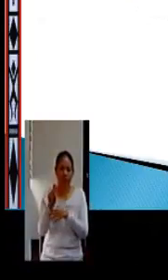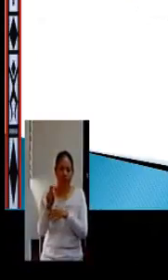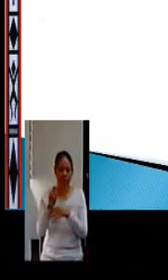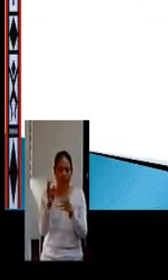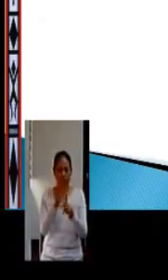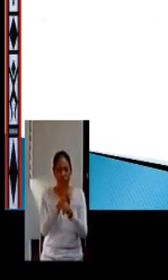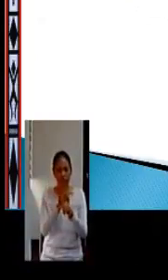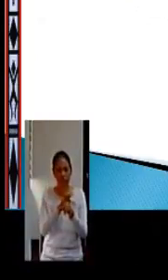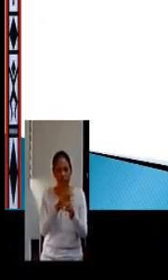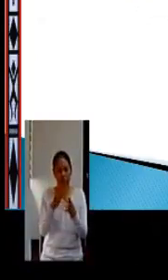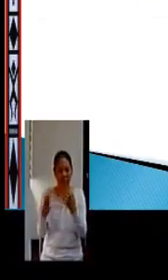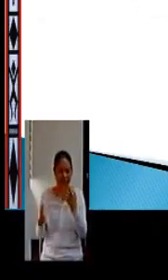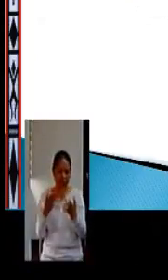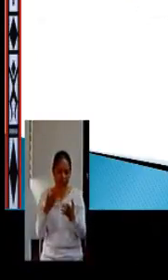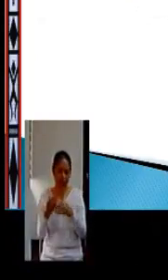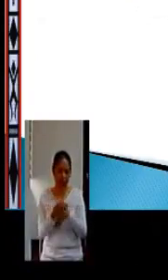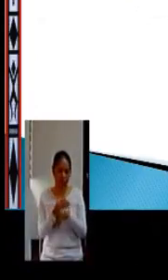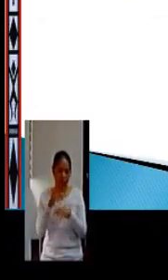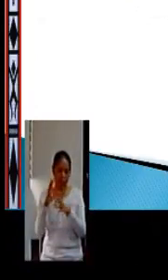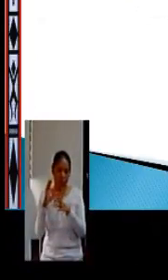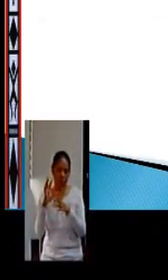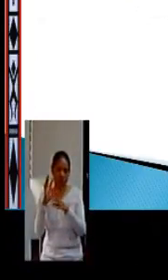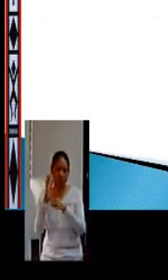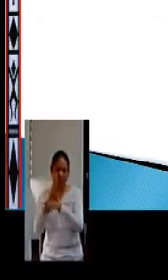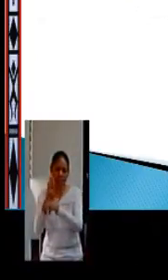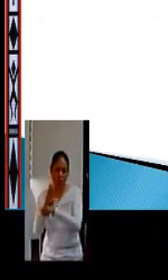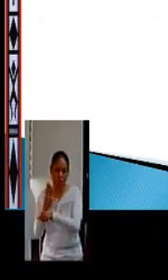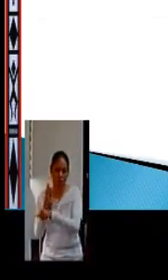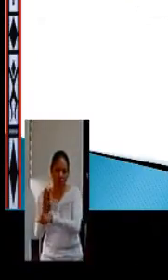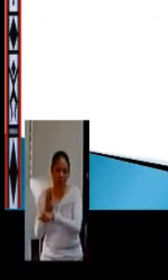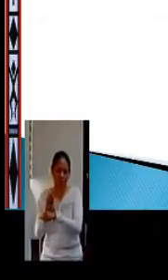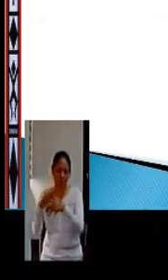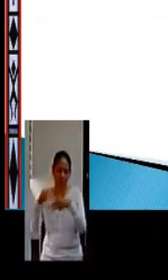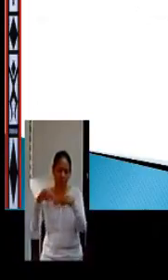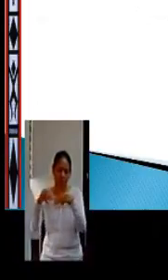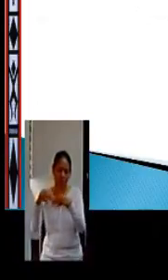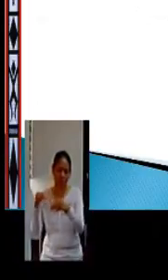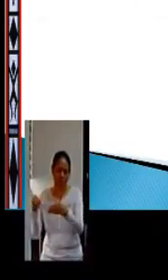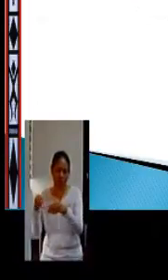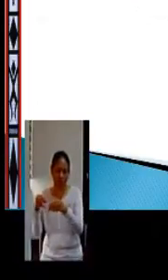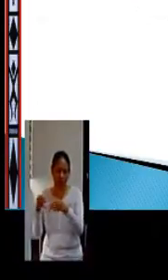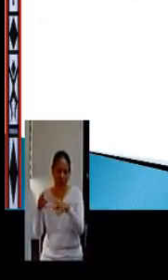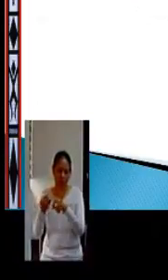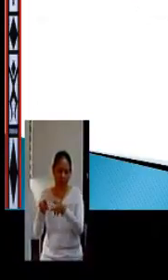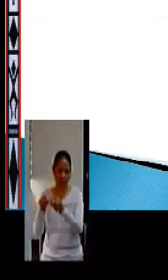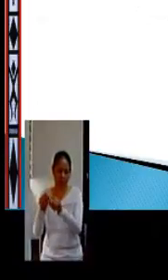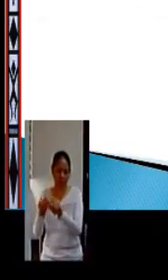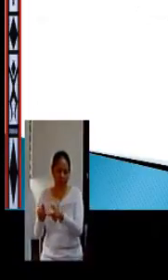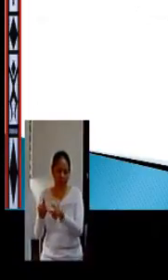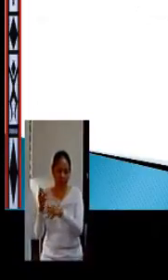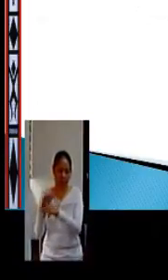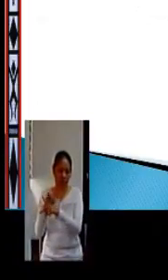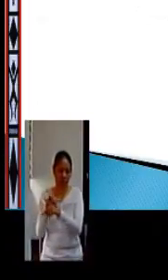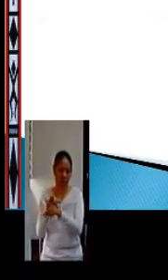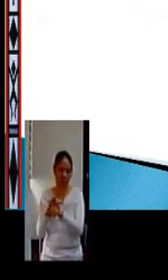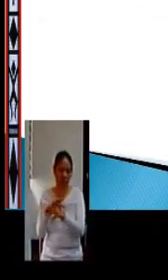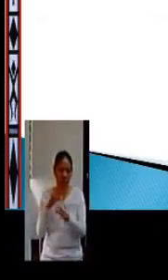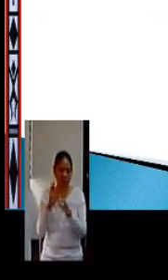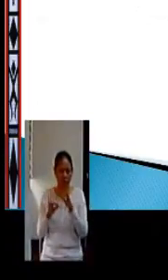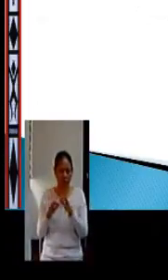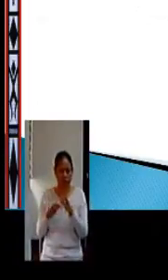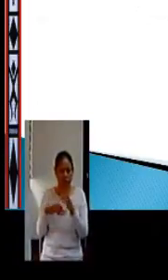compared sa mga ibang commercial products na binebenta sa marketplace. If you go there, ang